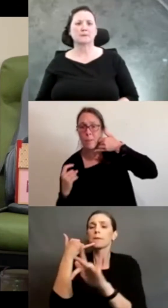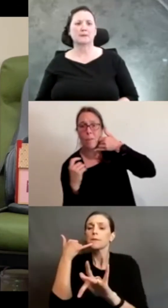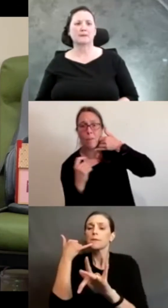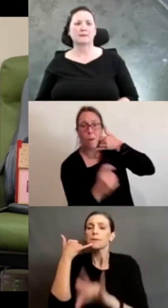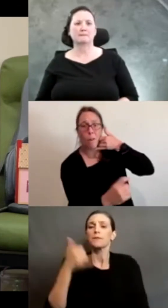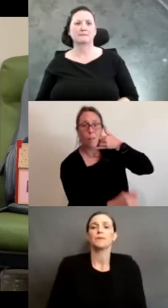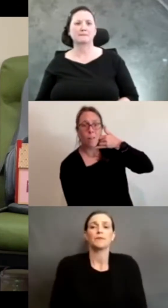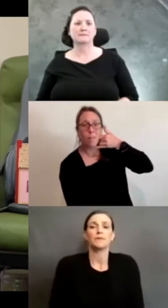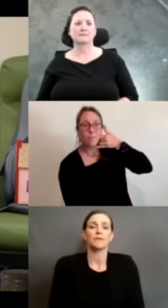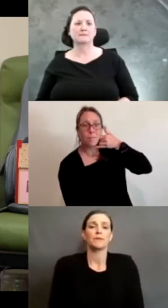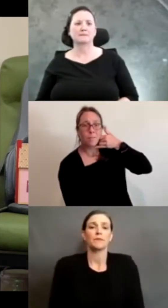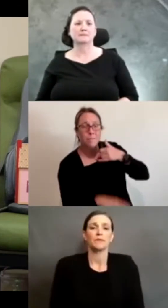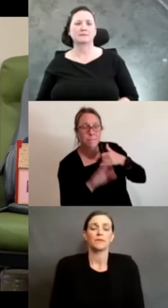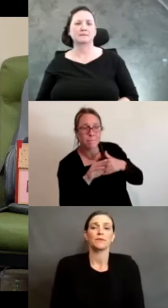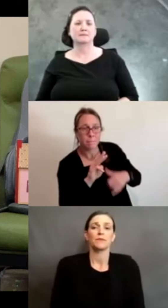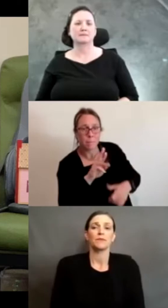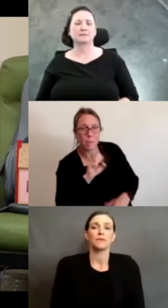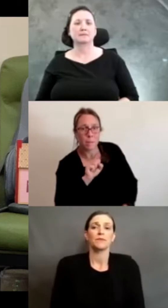Mrs. Wilson?